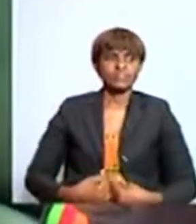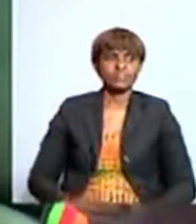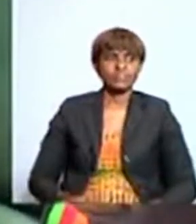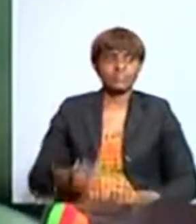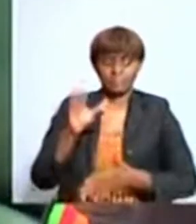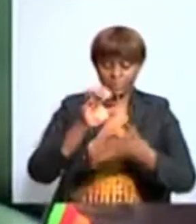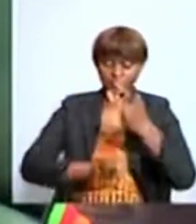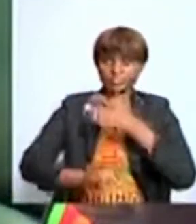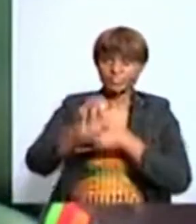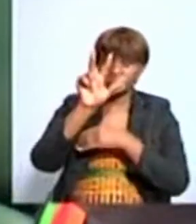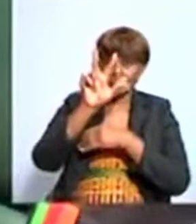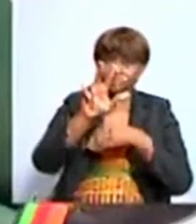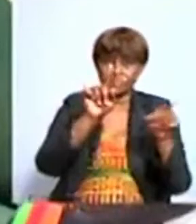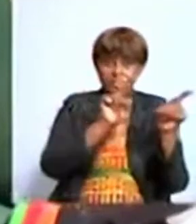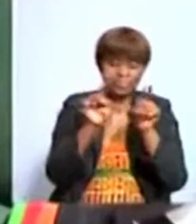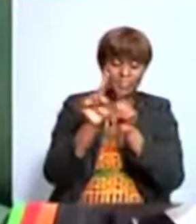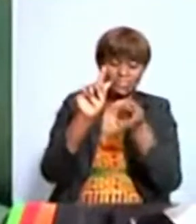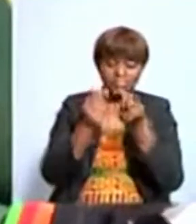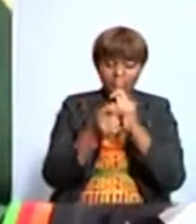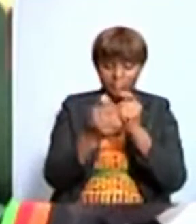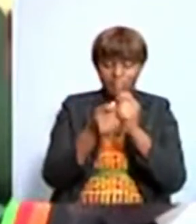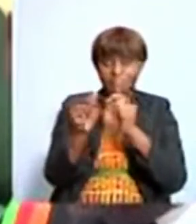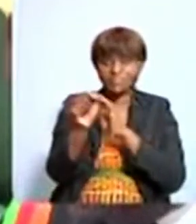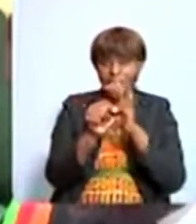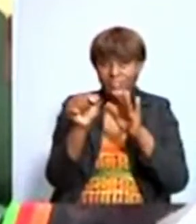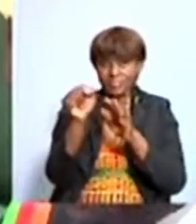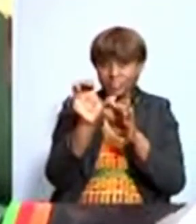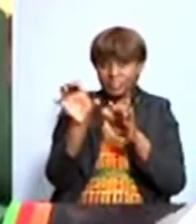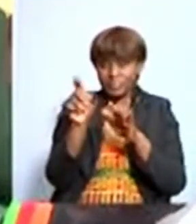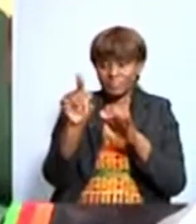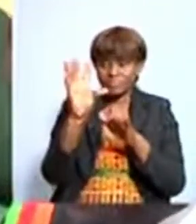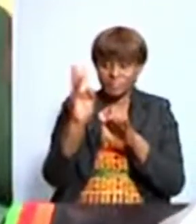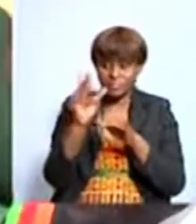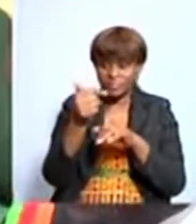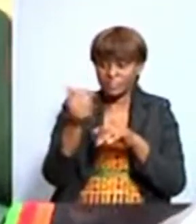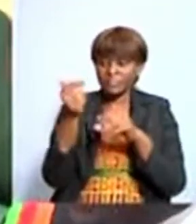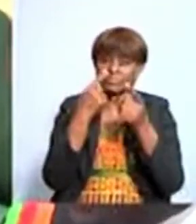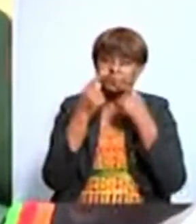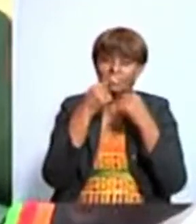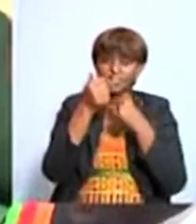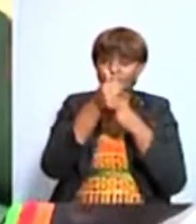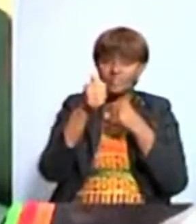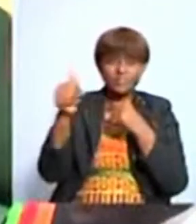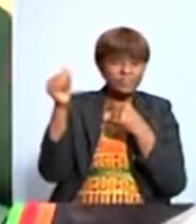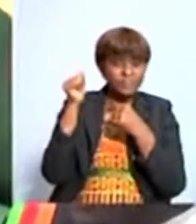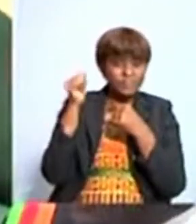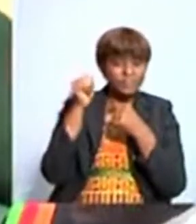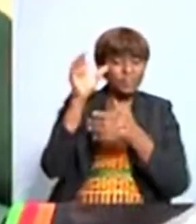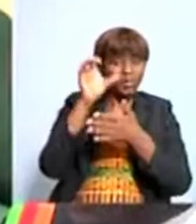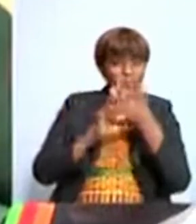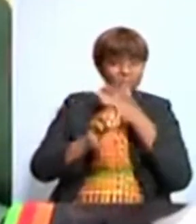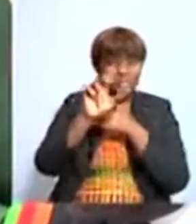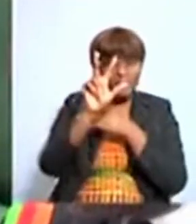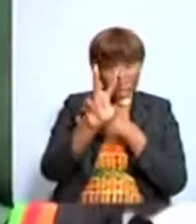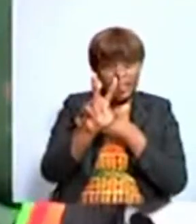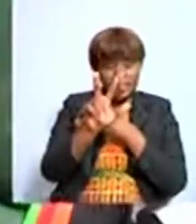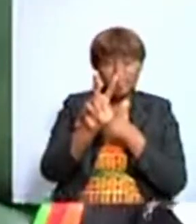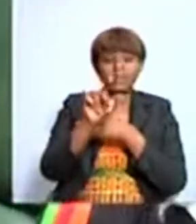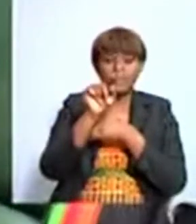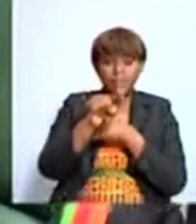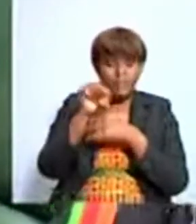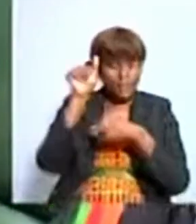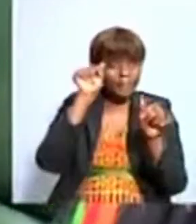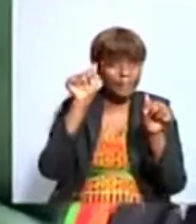Clause 3 as amended of Section 6. Any debate? Any objection? Clause 3 is agreed